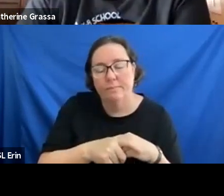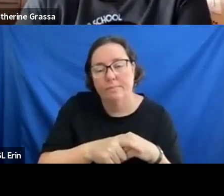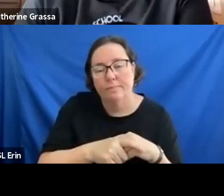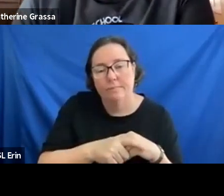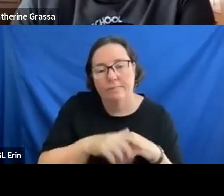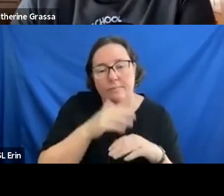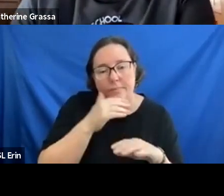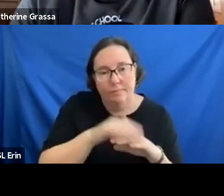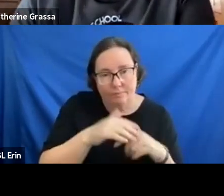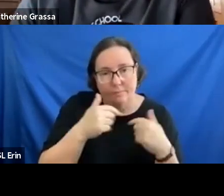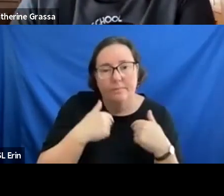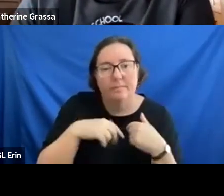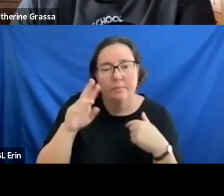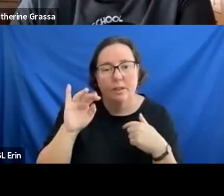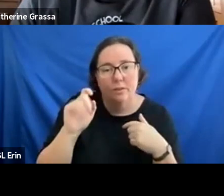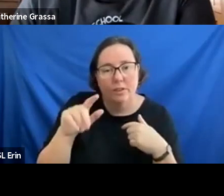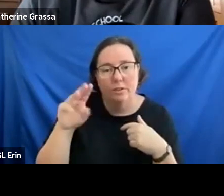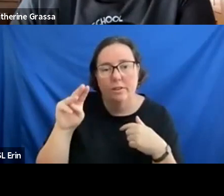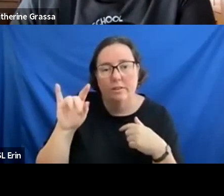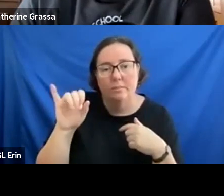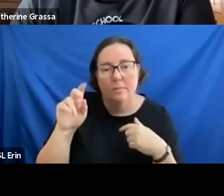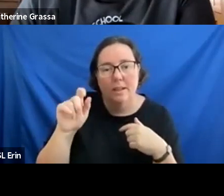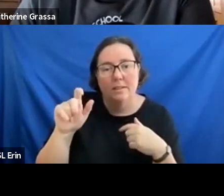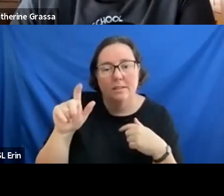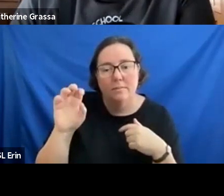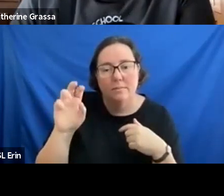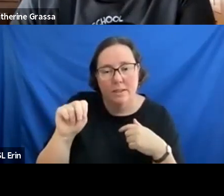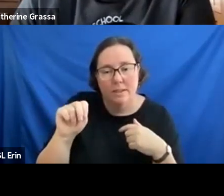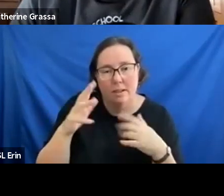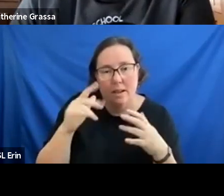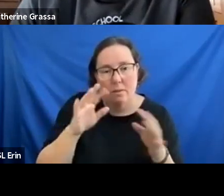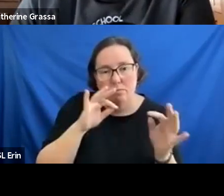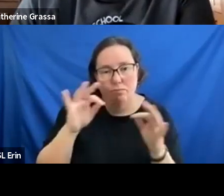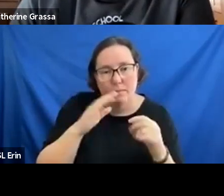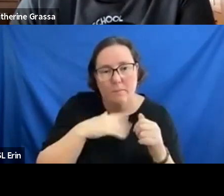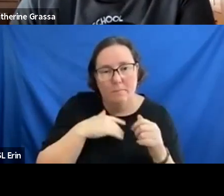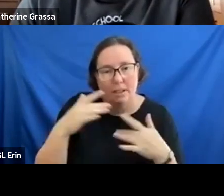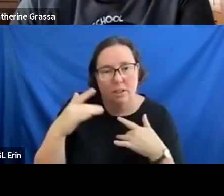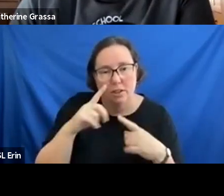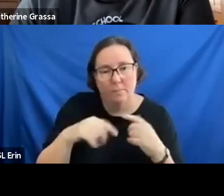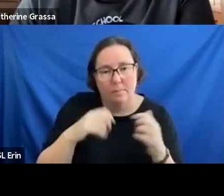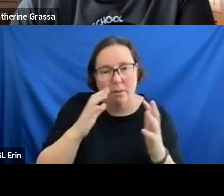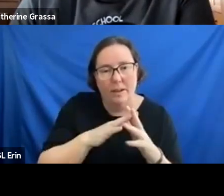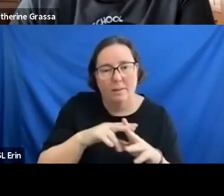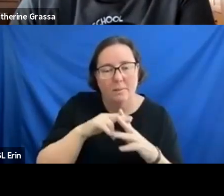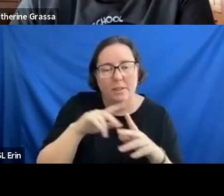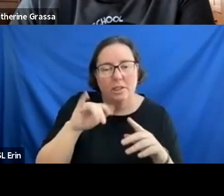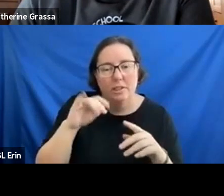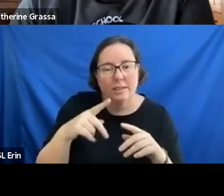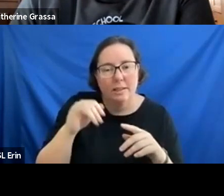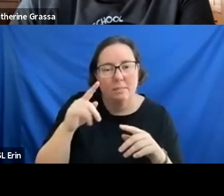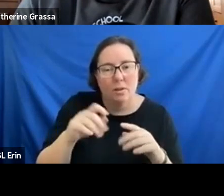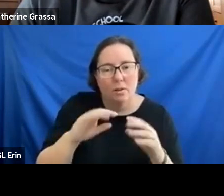good evening. My name is Rachel Meiselman. I wish to articulate my concerns over the implementation of the zip code quota